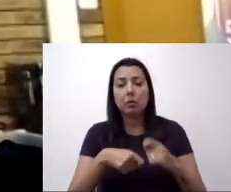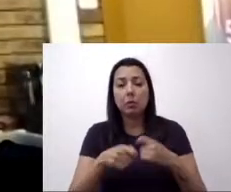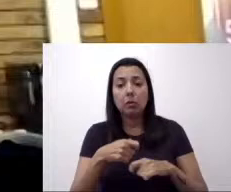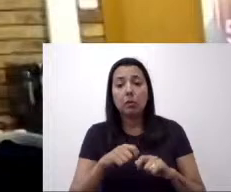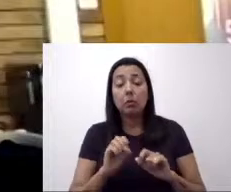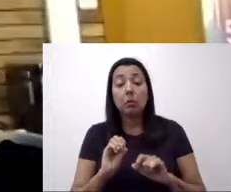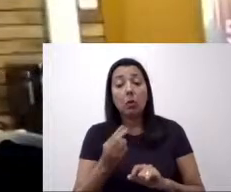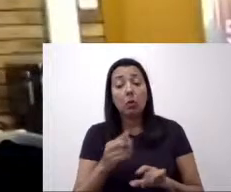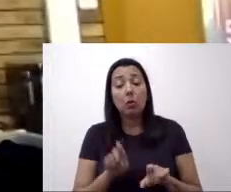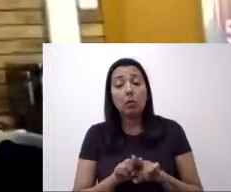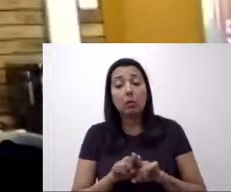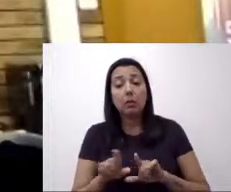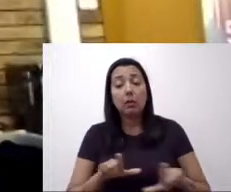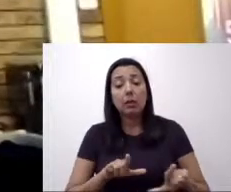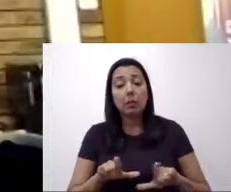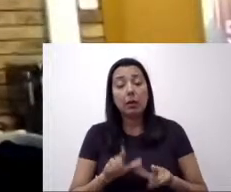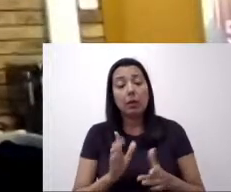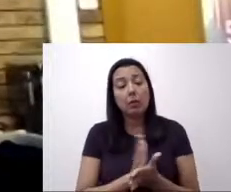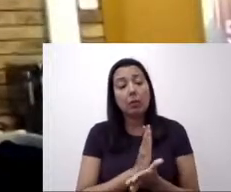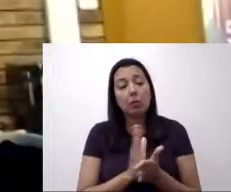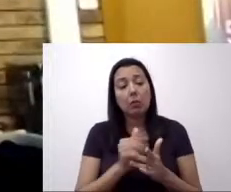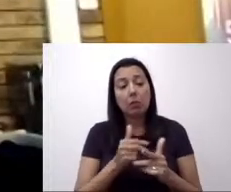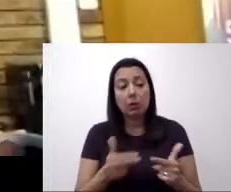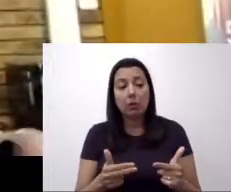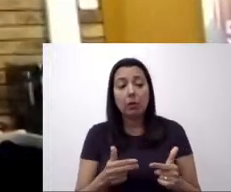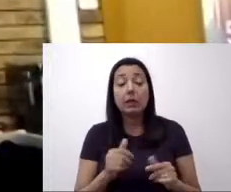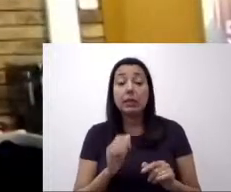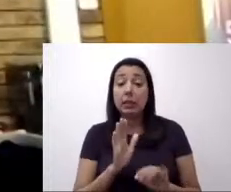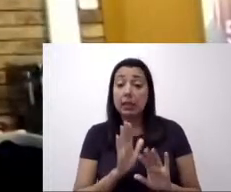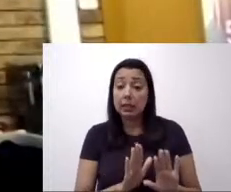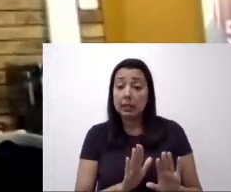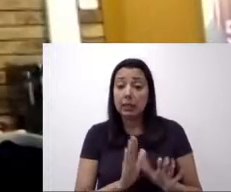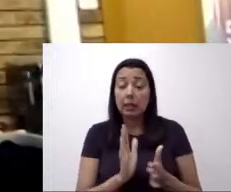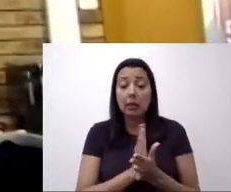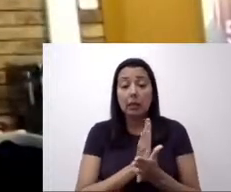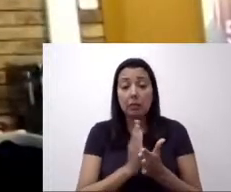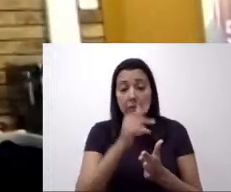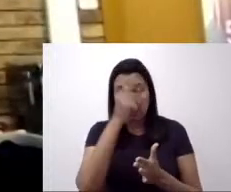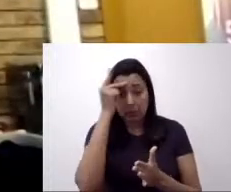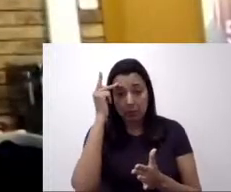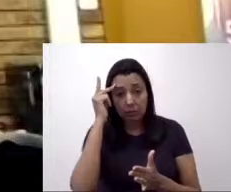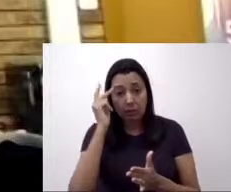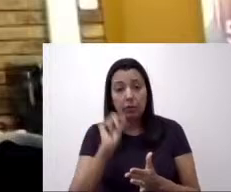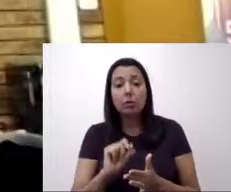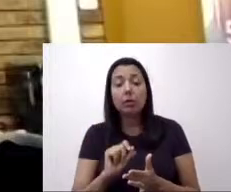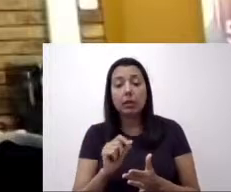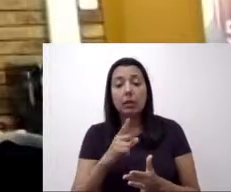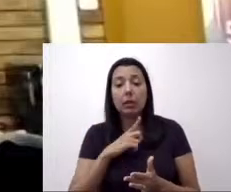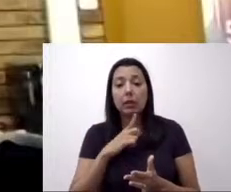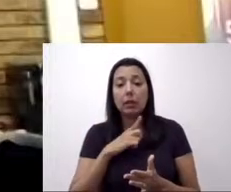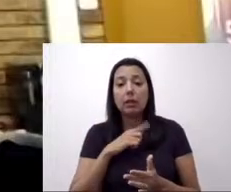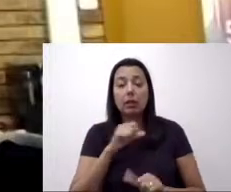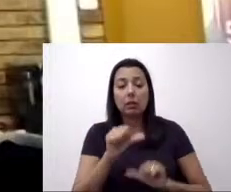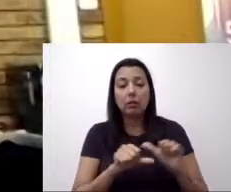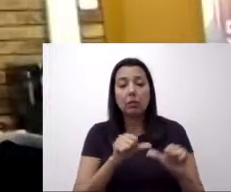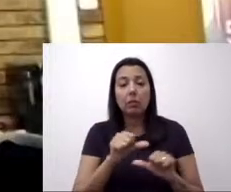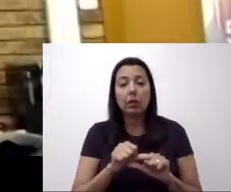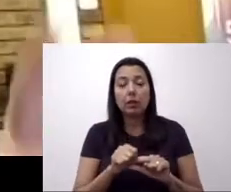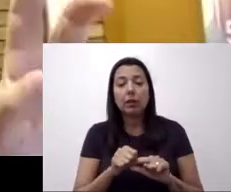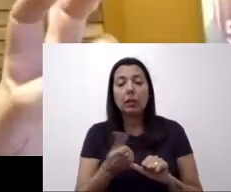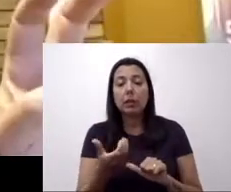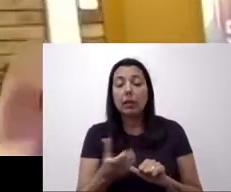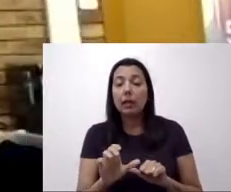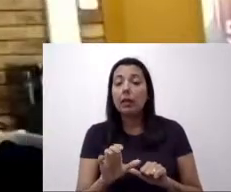policy, actually, how some people become totally Keynesian suddenly, or not, and even